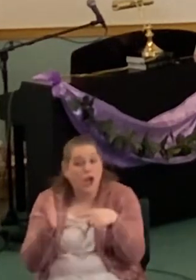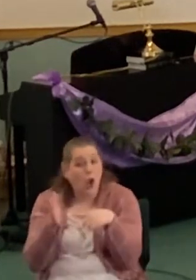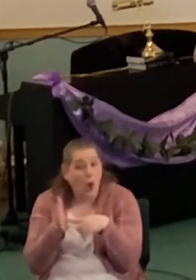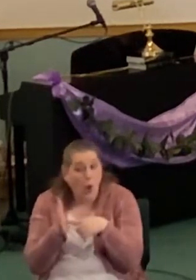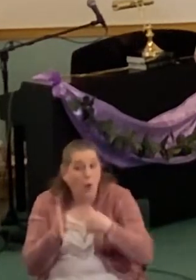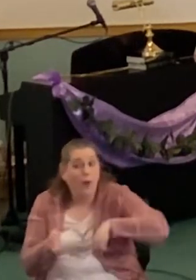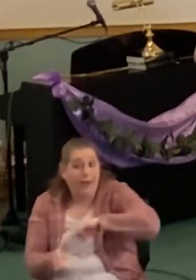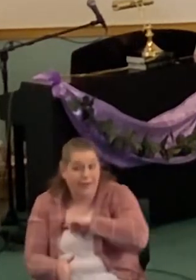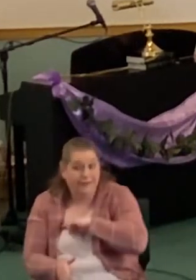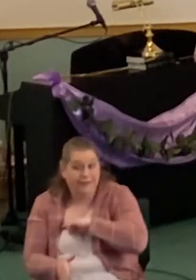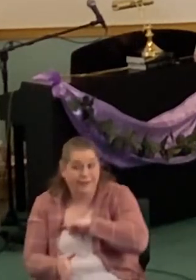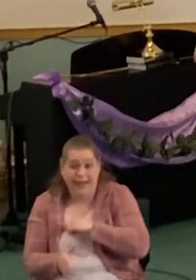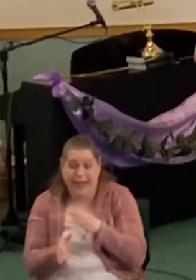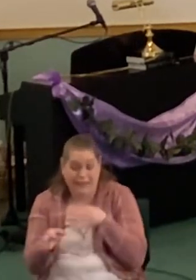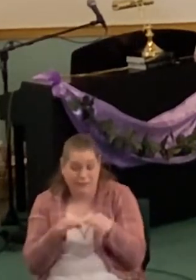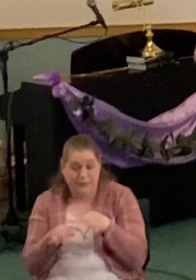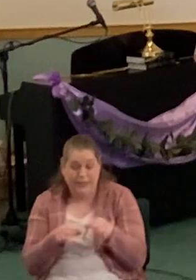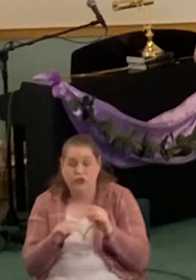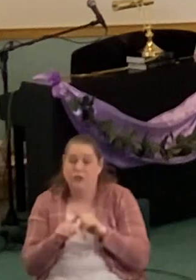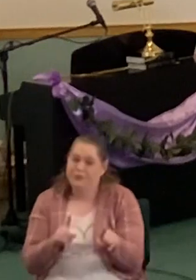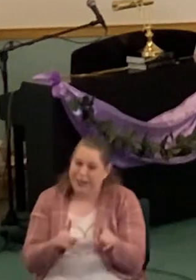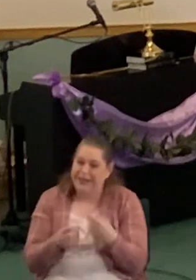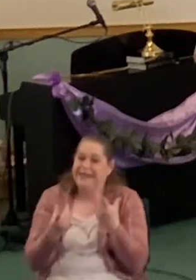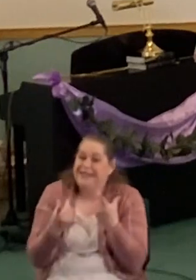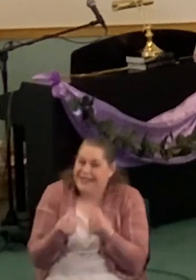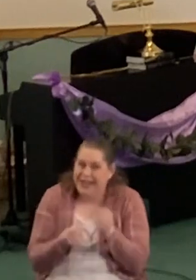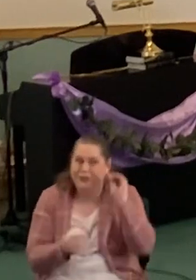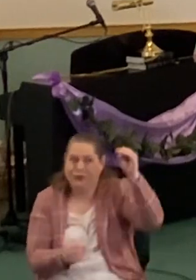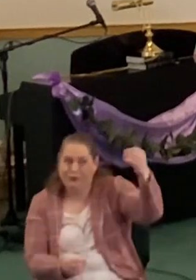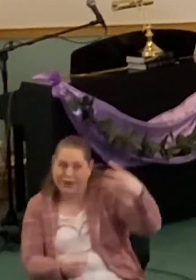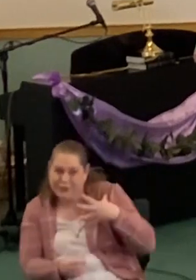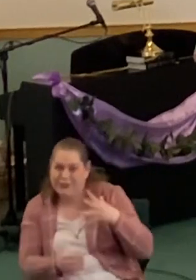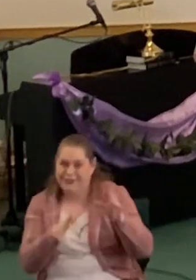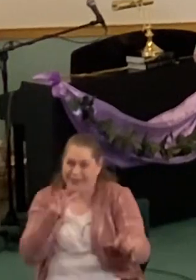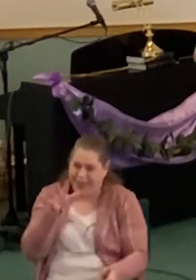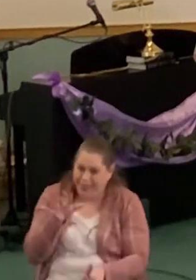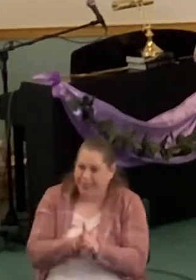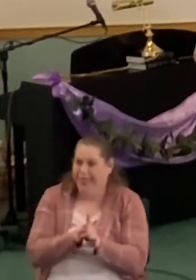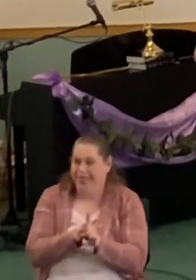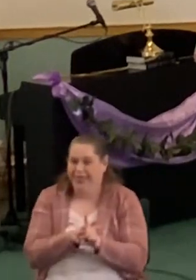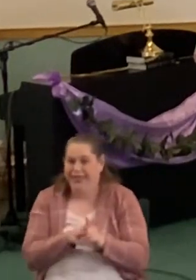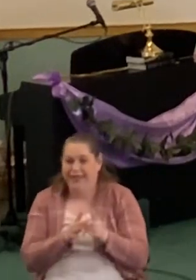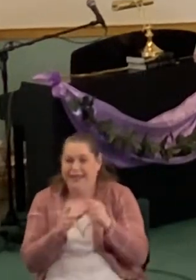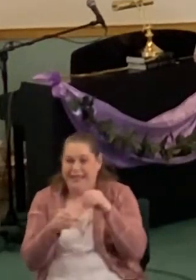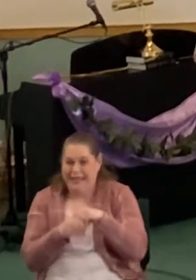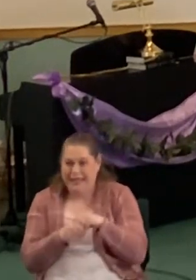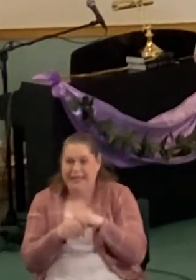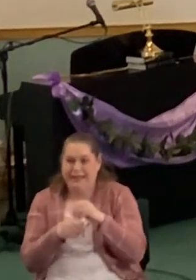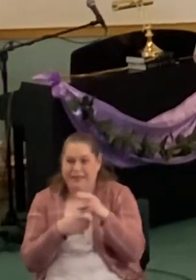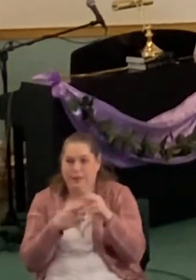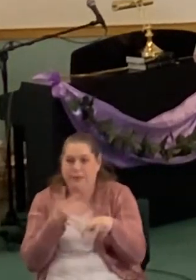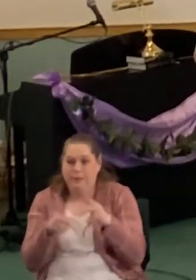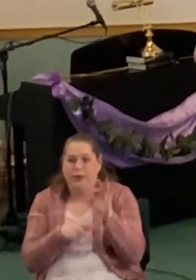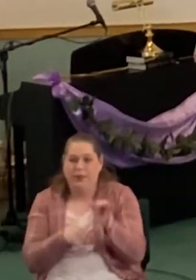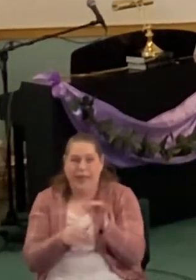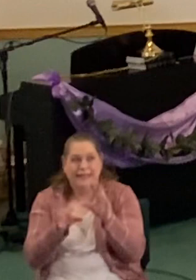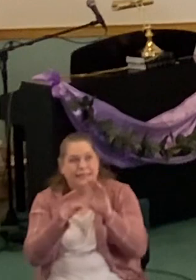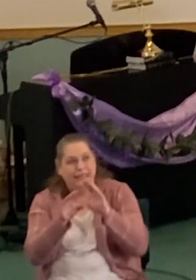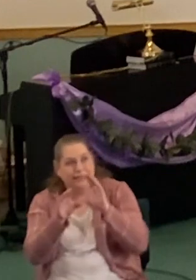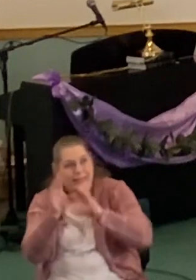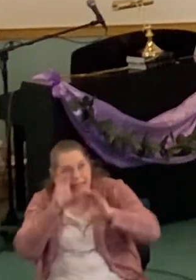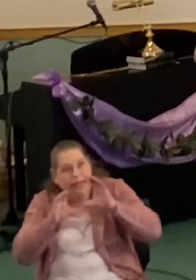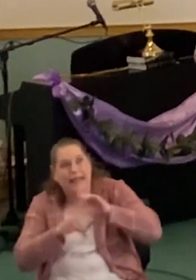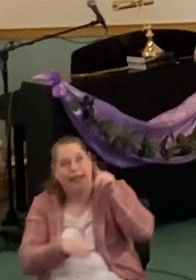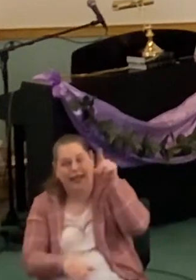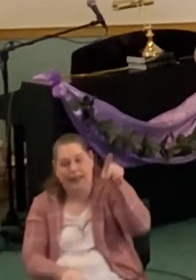does graciously reveal himself and his work to those who seek him. This new view that God